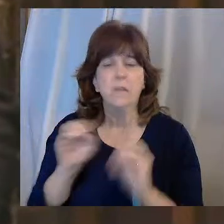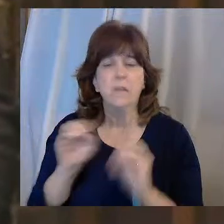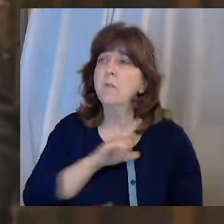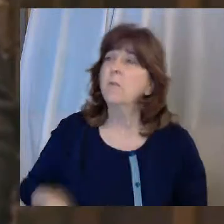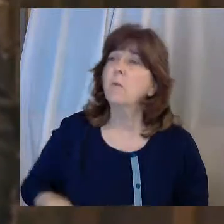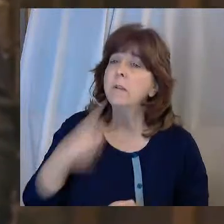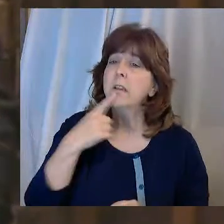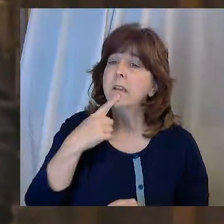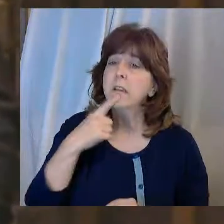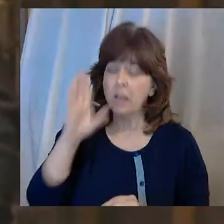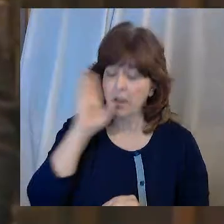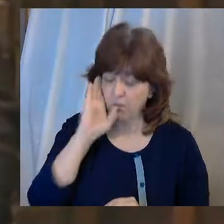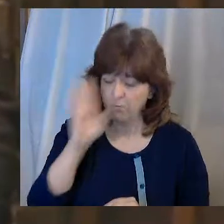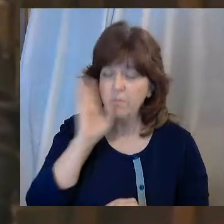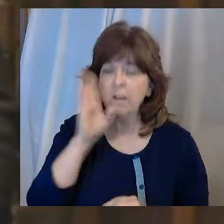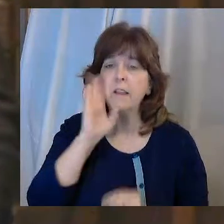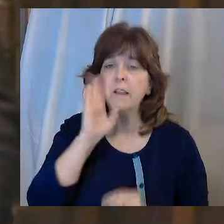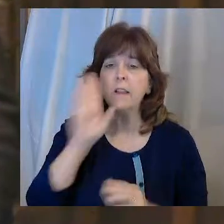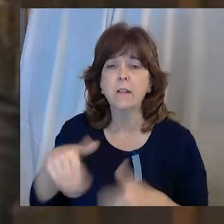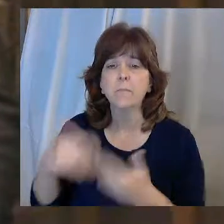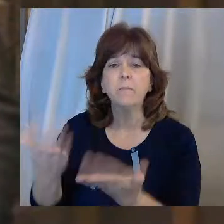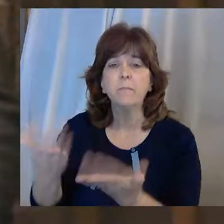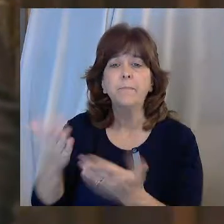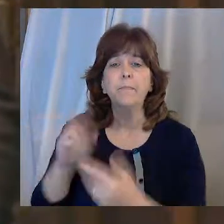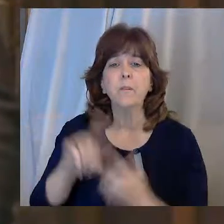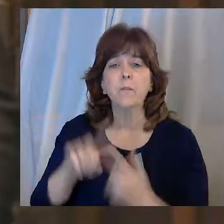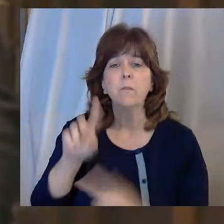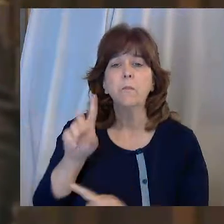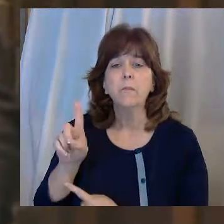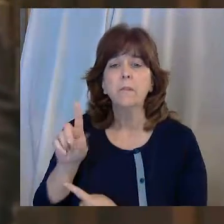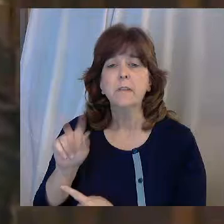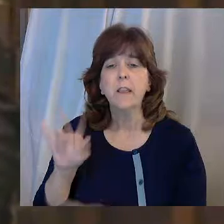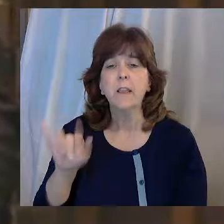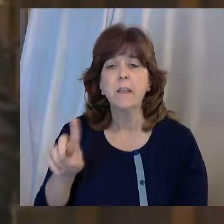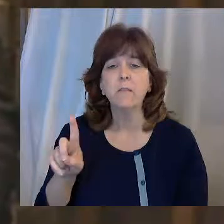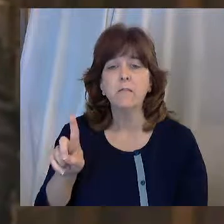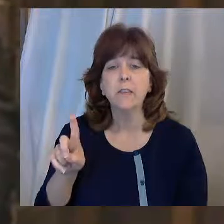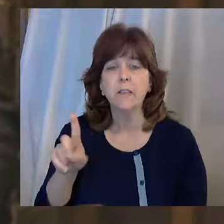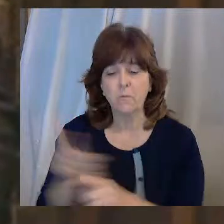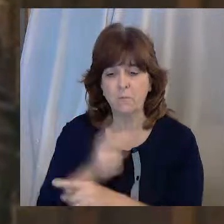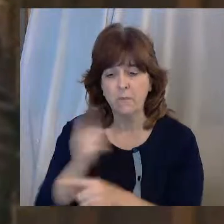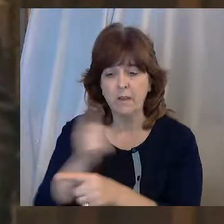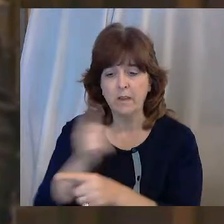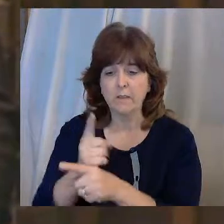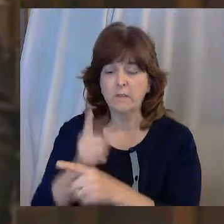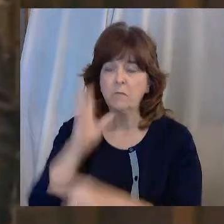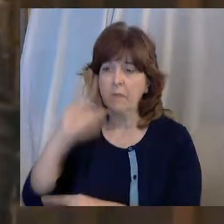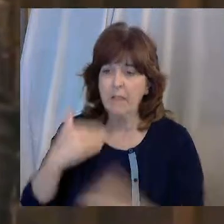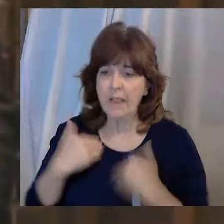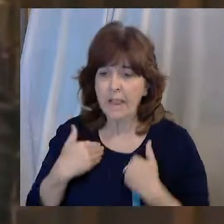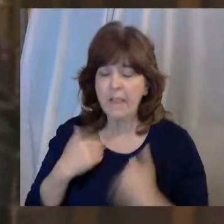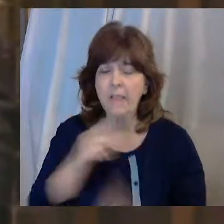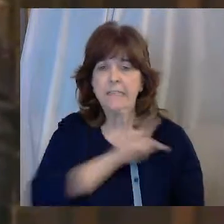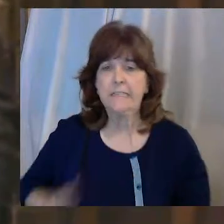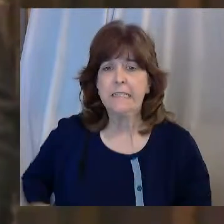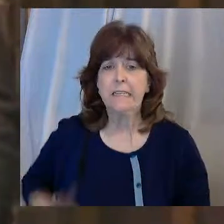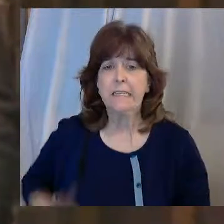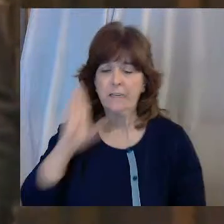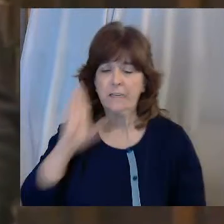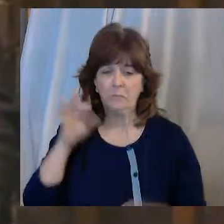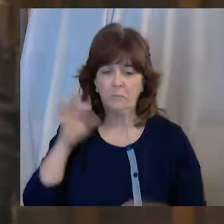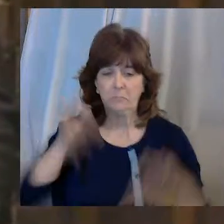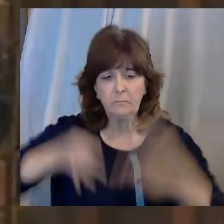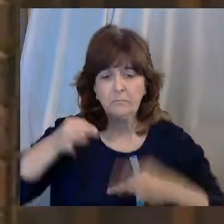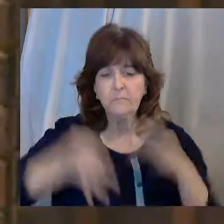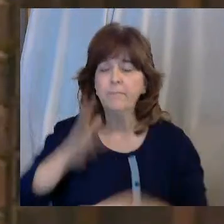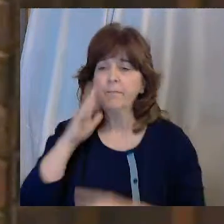to David a branch of righteousness. A king shall reign and prosper and execute judgment and righteousness in the earth. In his days, Judah